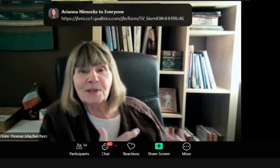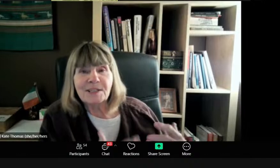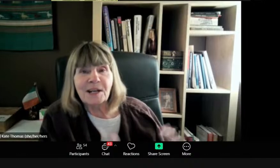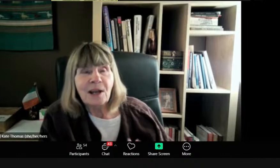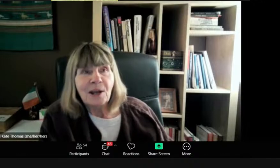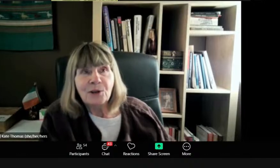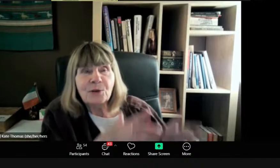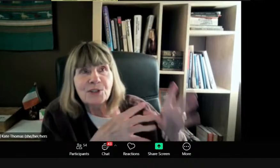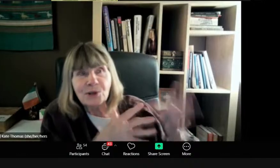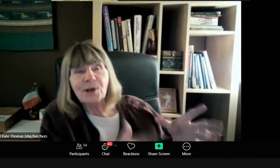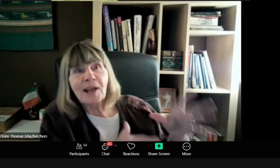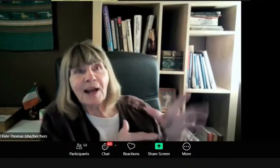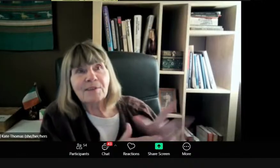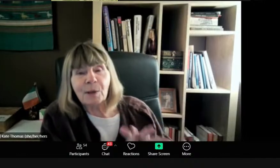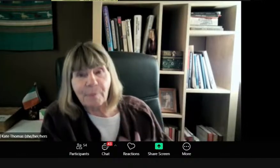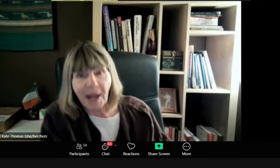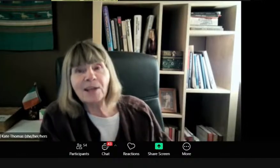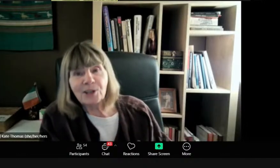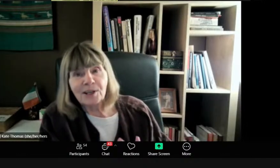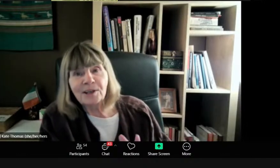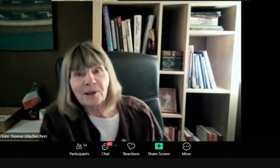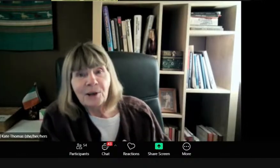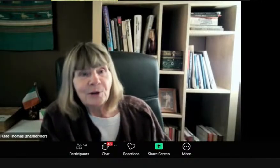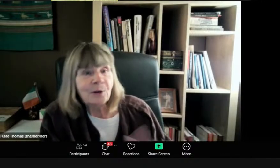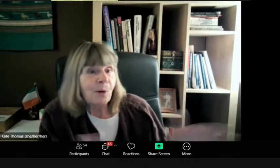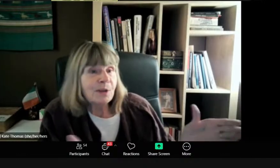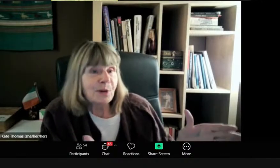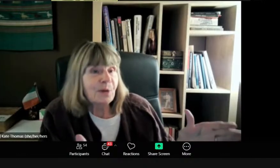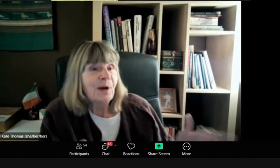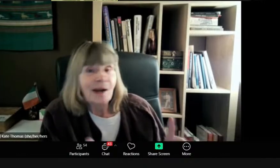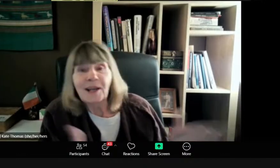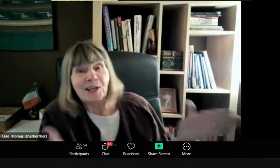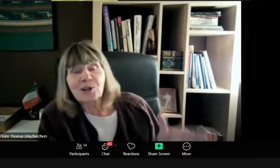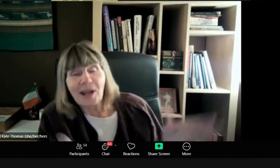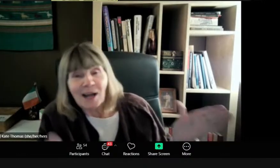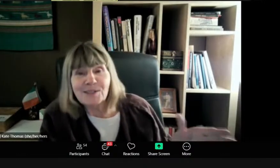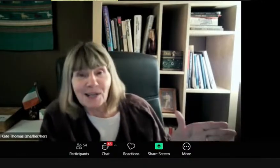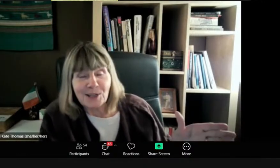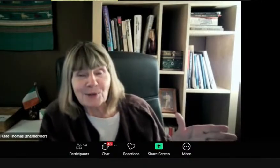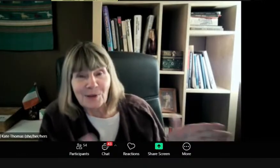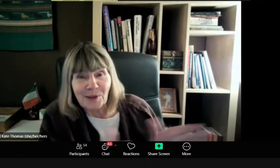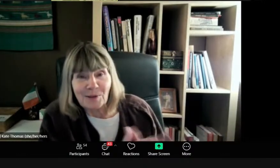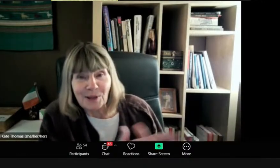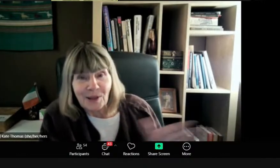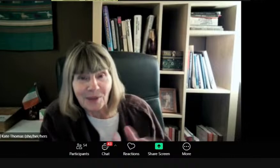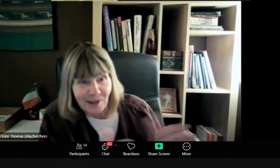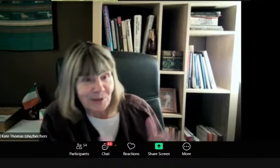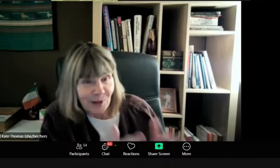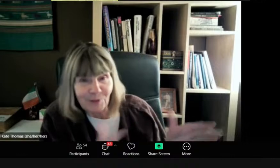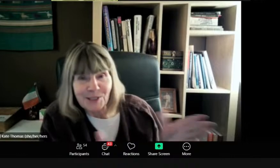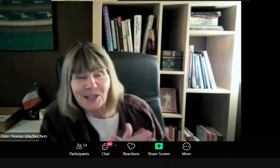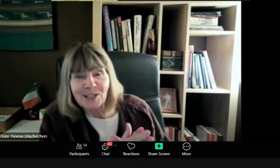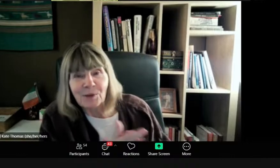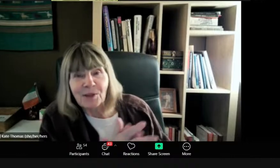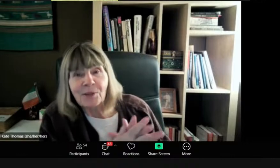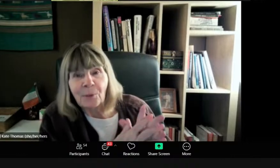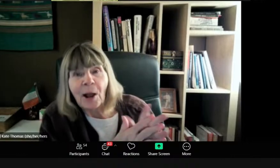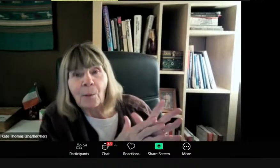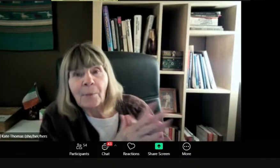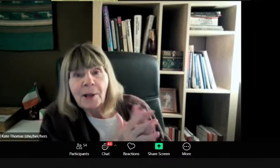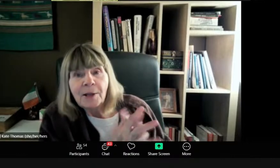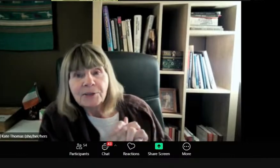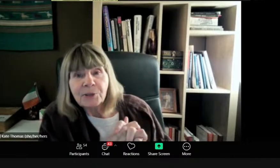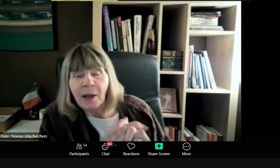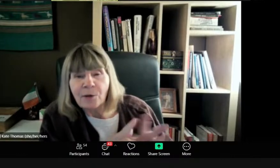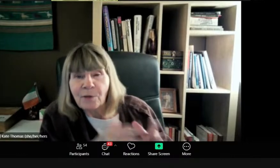certain extent. You could certainly have a companion who you also occasionally have sex with. I mean, that certainly is within